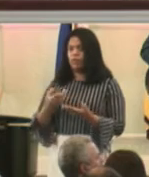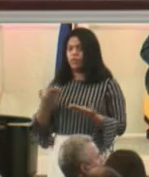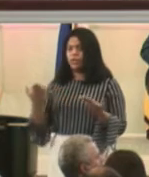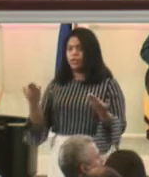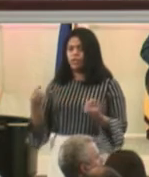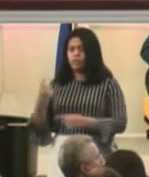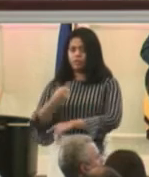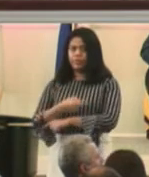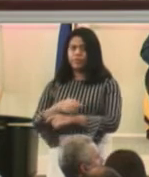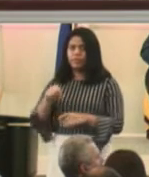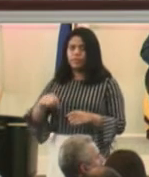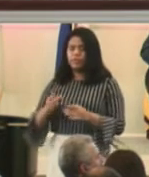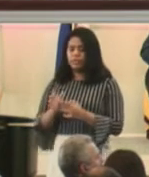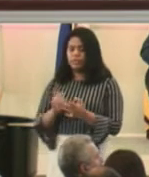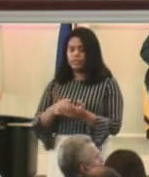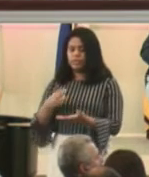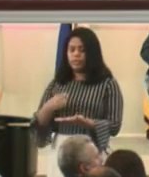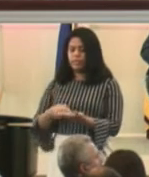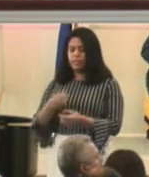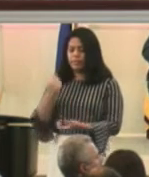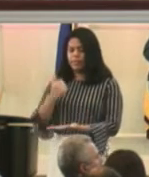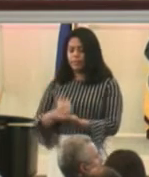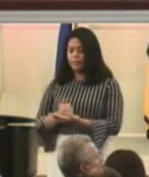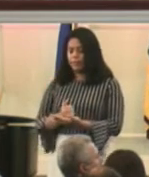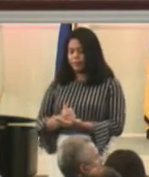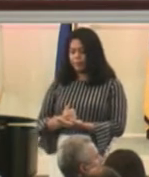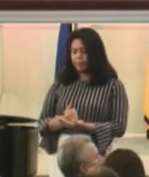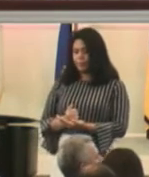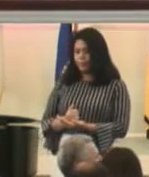families. In Jesus' name we pray. Amen.